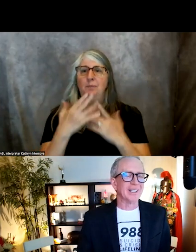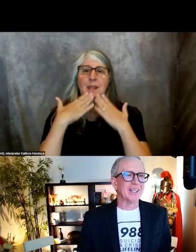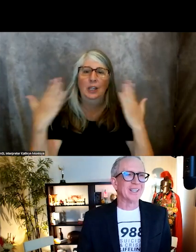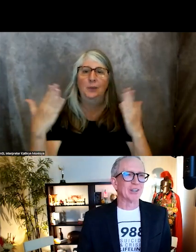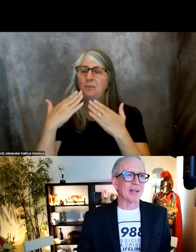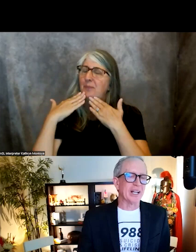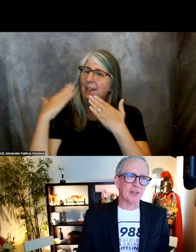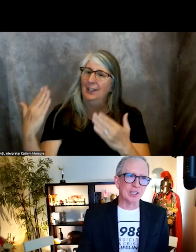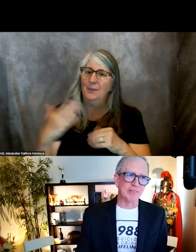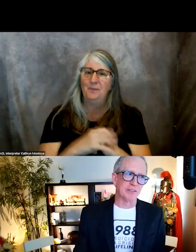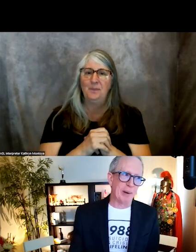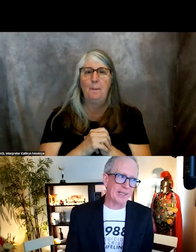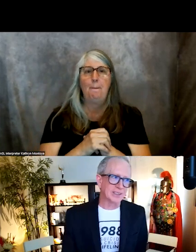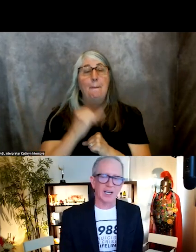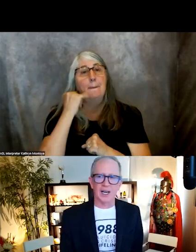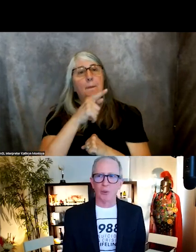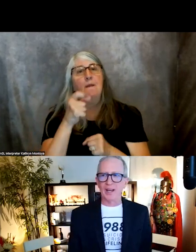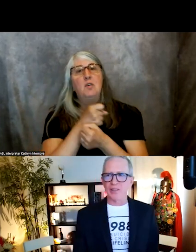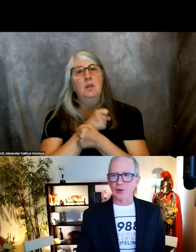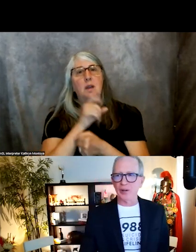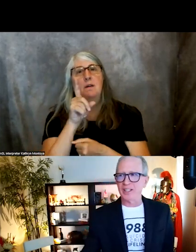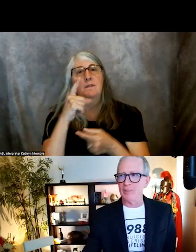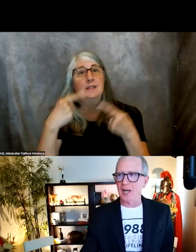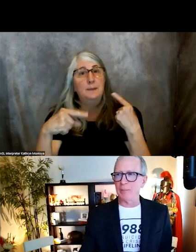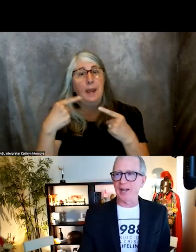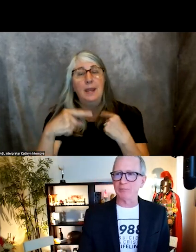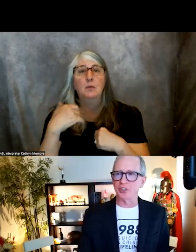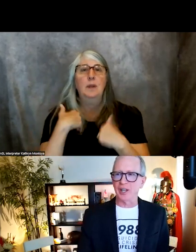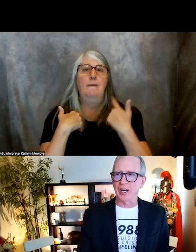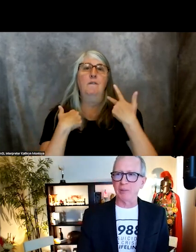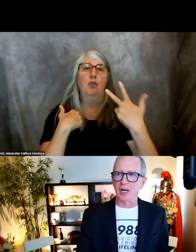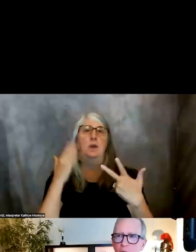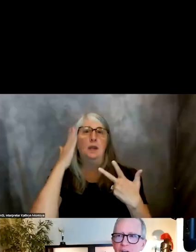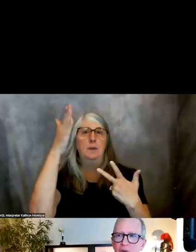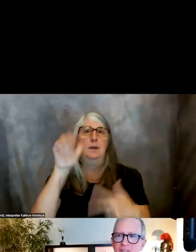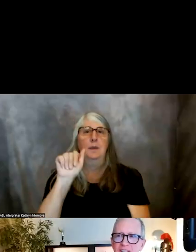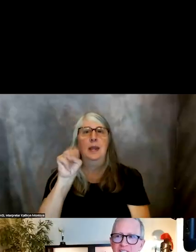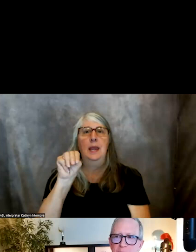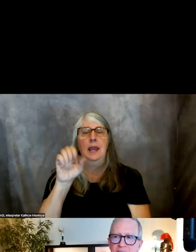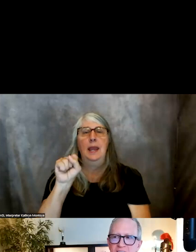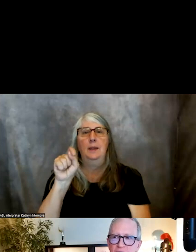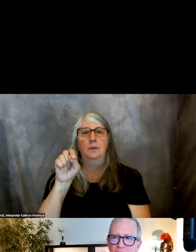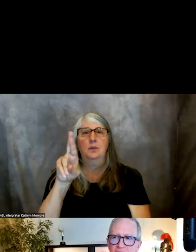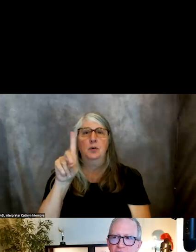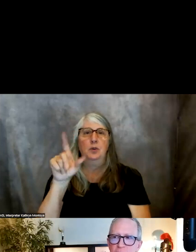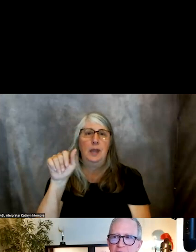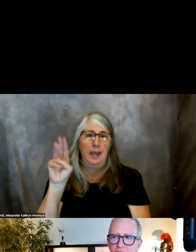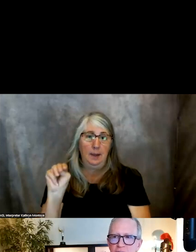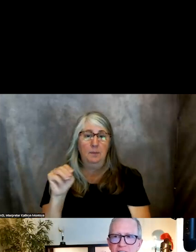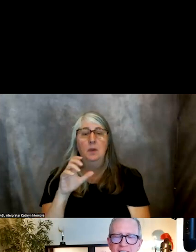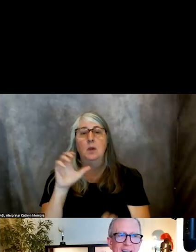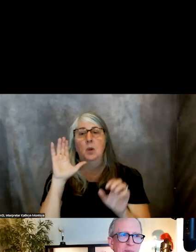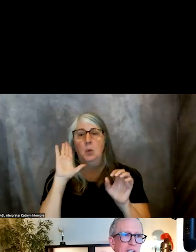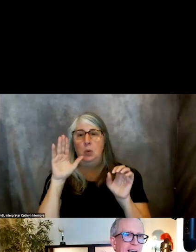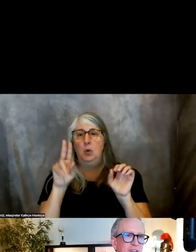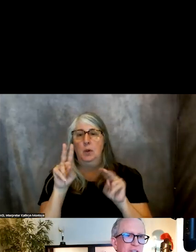today, though. Great. If you love debates, we got 3 coming up in Amsterdam. We're going to revisit the police and crisis response,